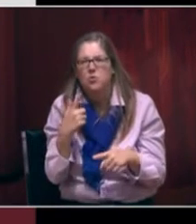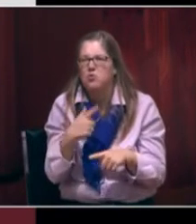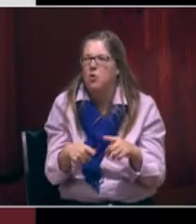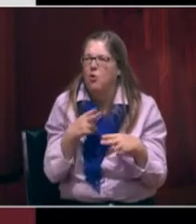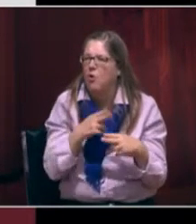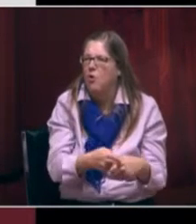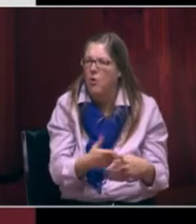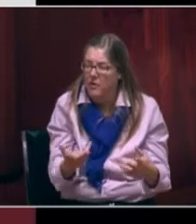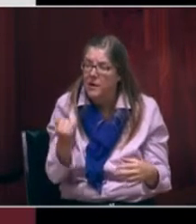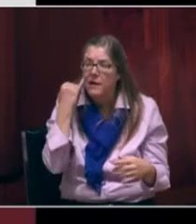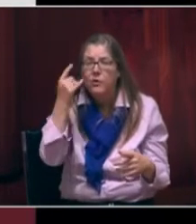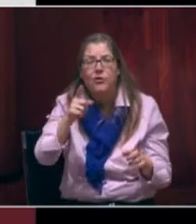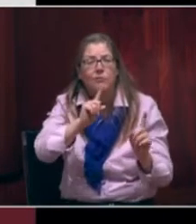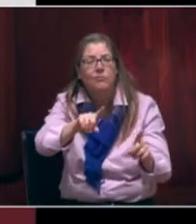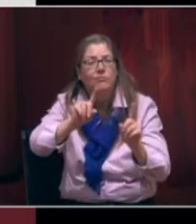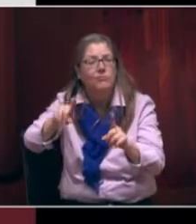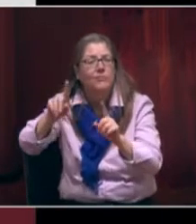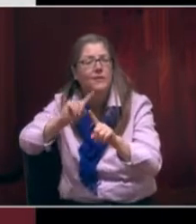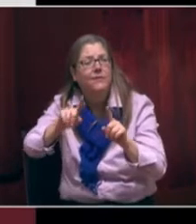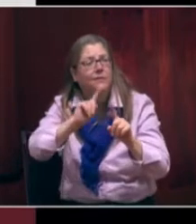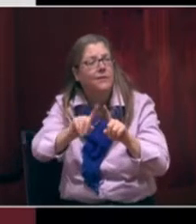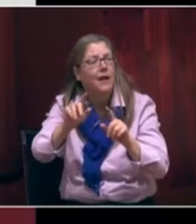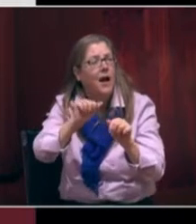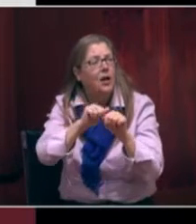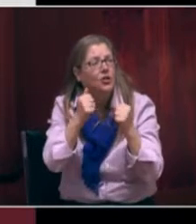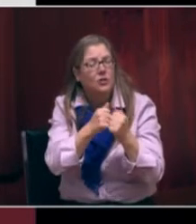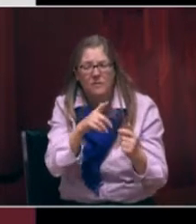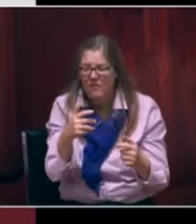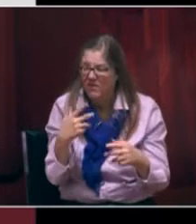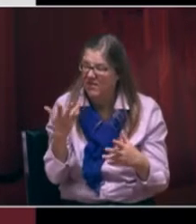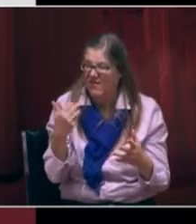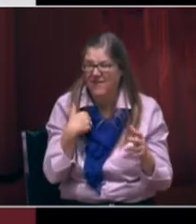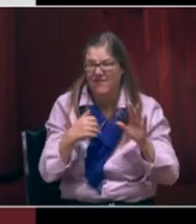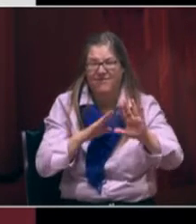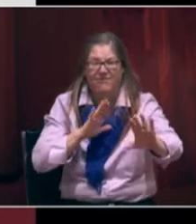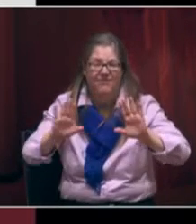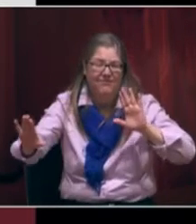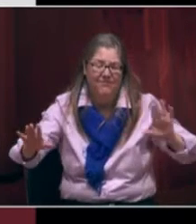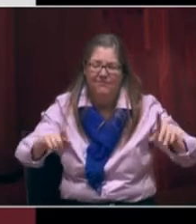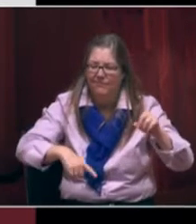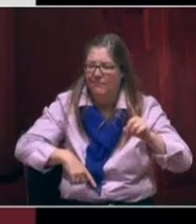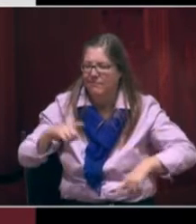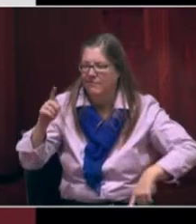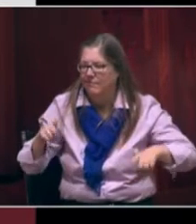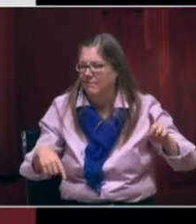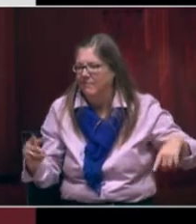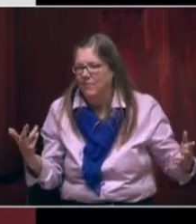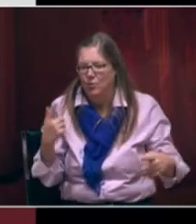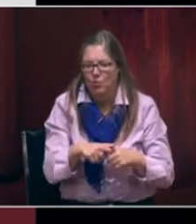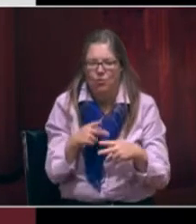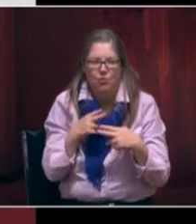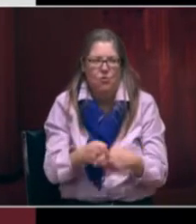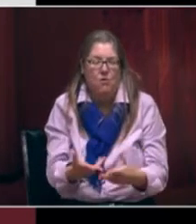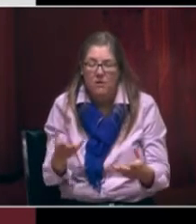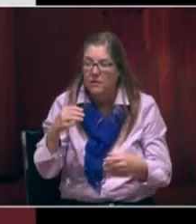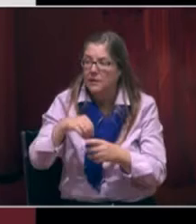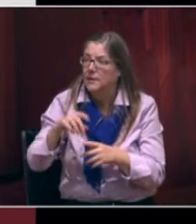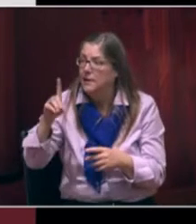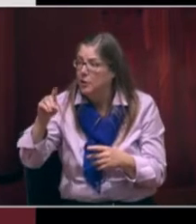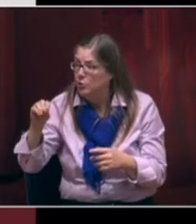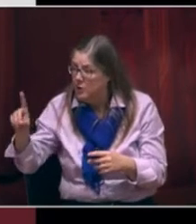from agency to agency, you would find what I like to call alphabet soup as far as what we're calling this information. Within the Department of Defense, we